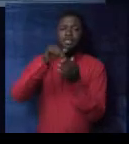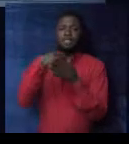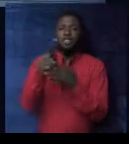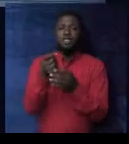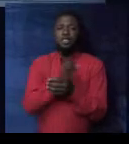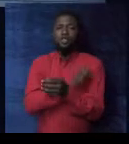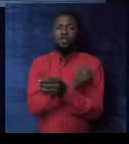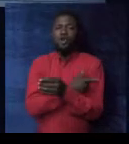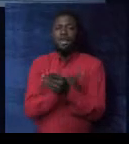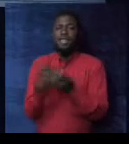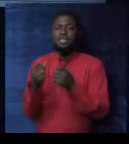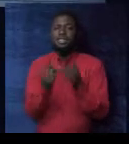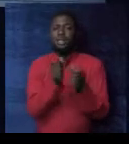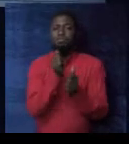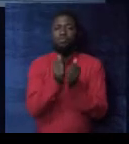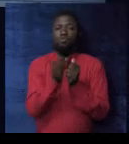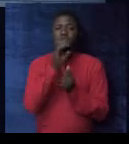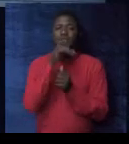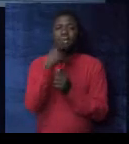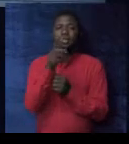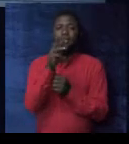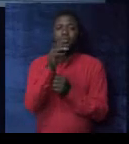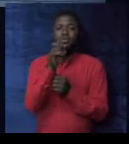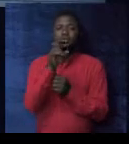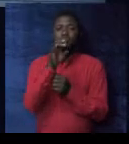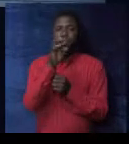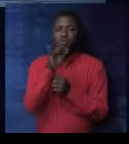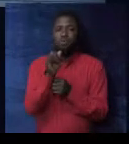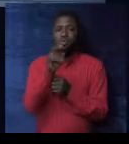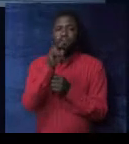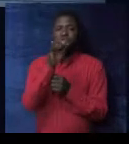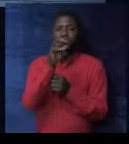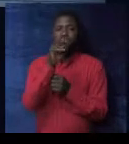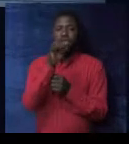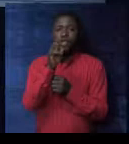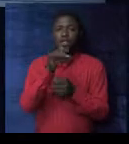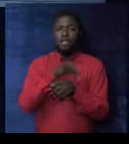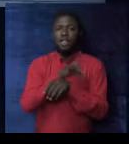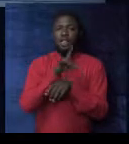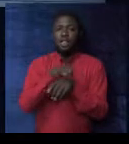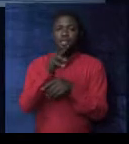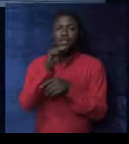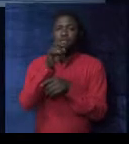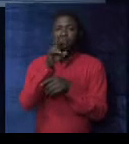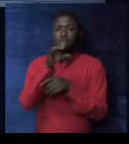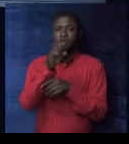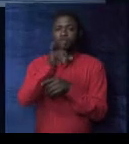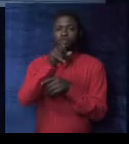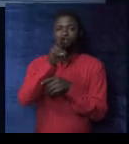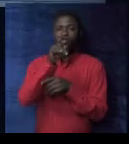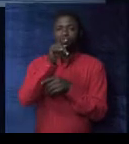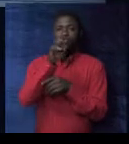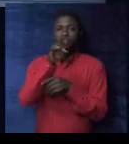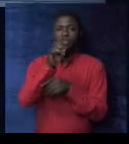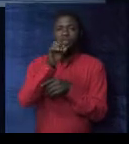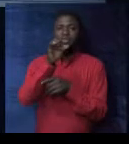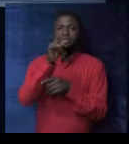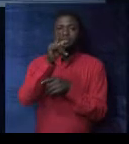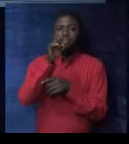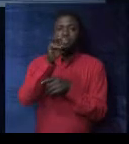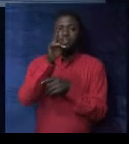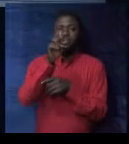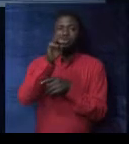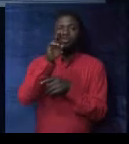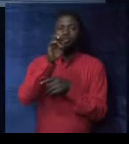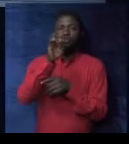solar system, which are the Mercury, Venus, Earth, Mars, Jupiter, Saturn,